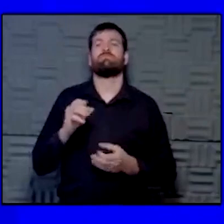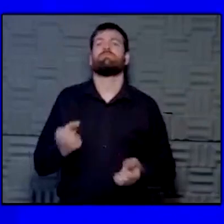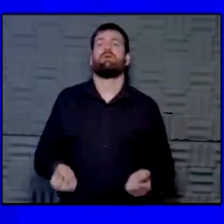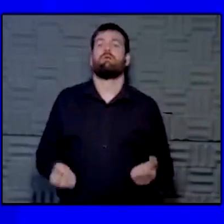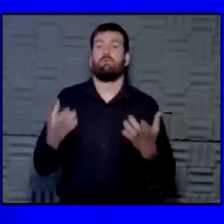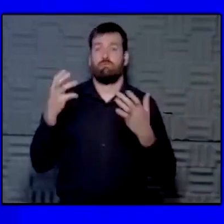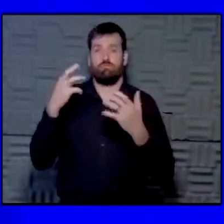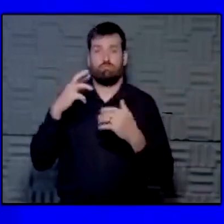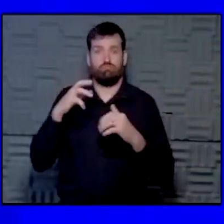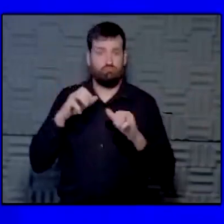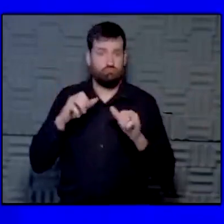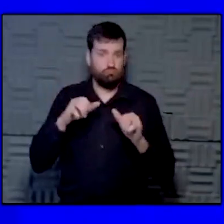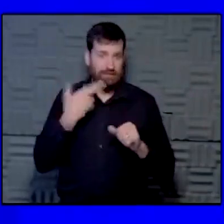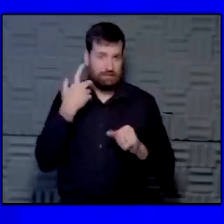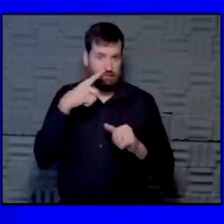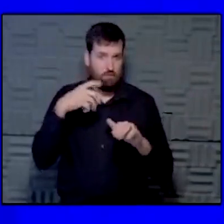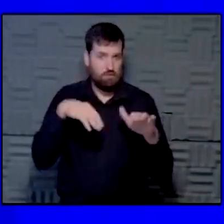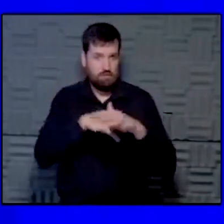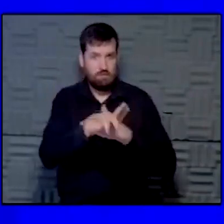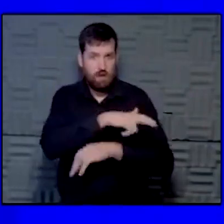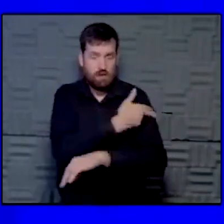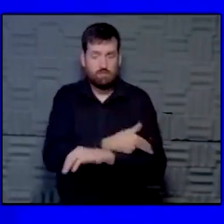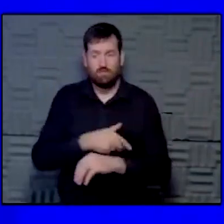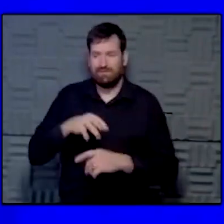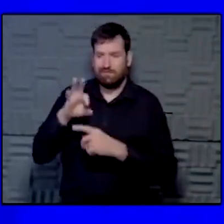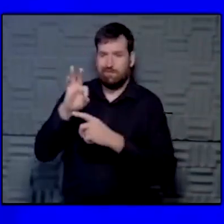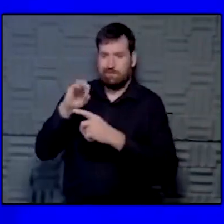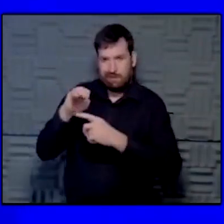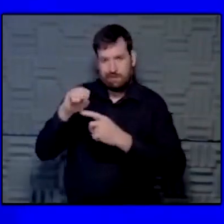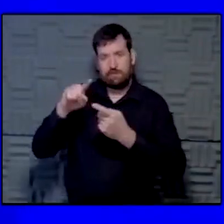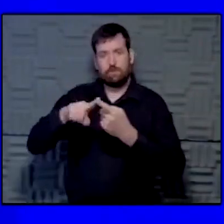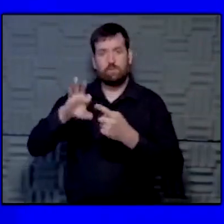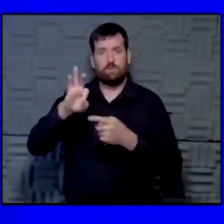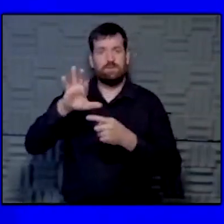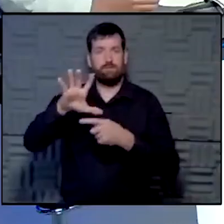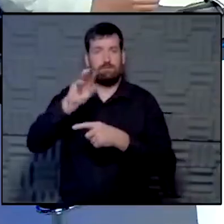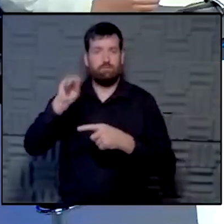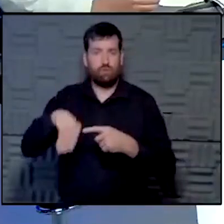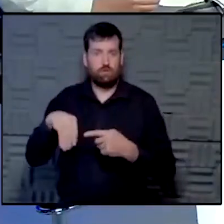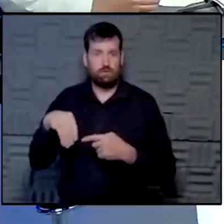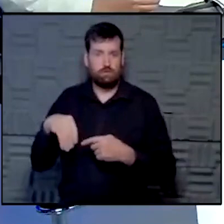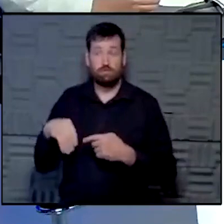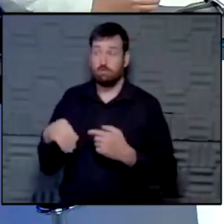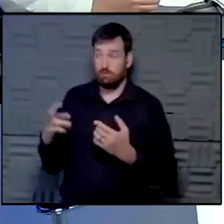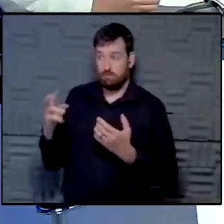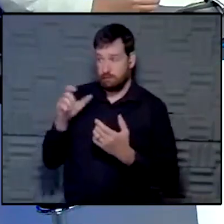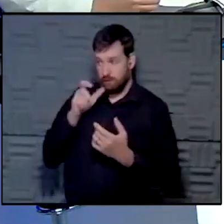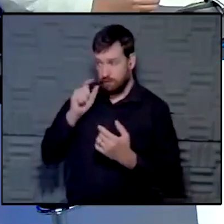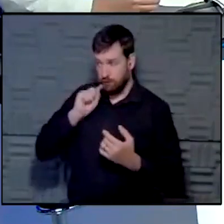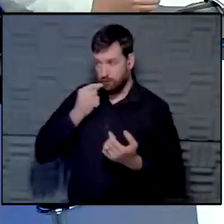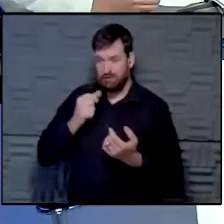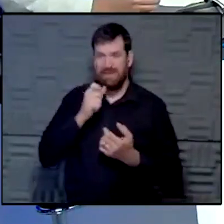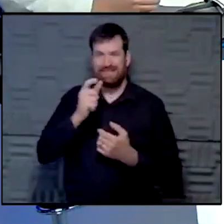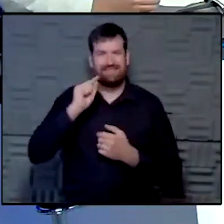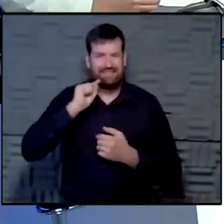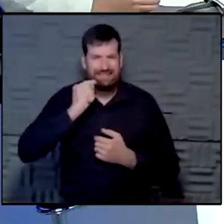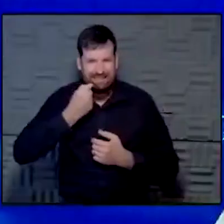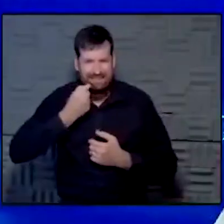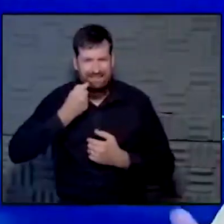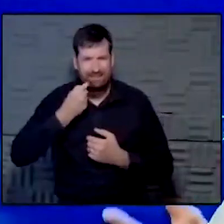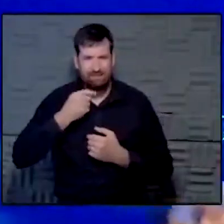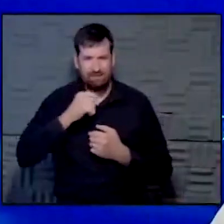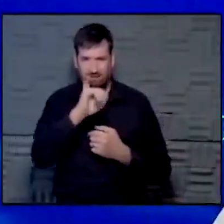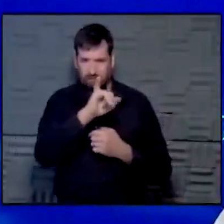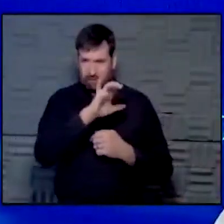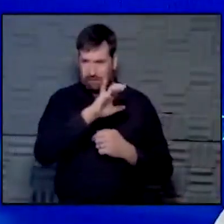of going to the hospital. And that's, again, a 90 to 95% reduction in that. And you don't have serious, they're not critically ill either. The folks in the